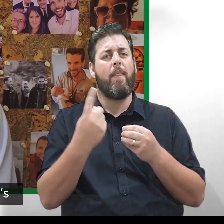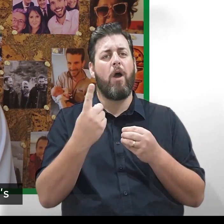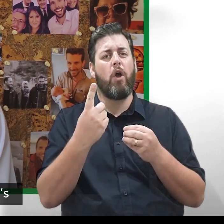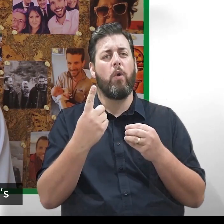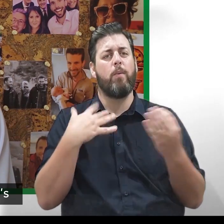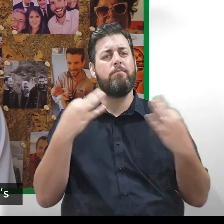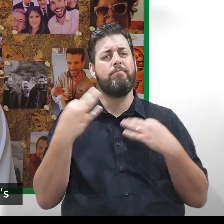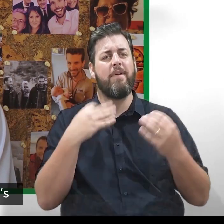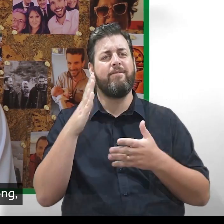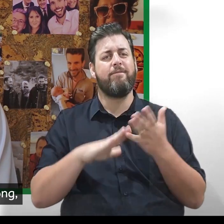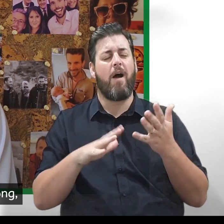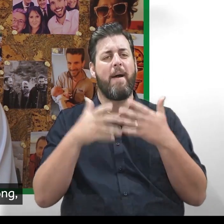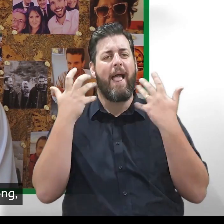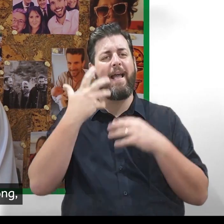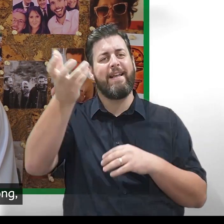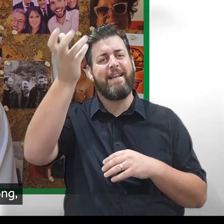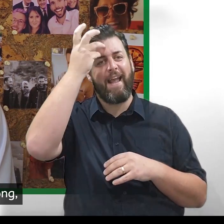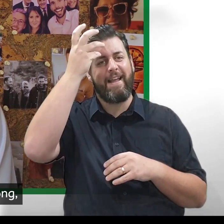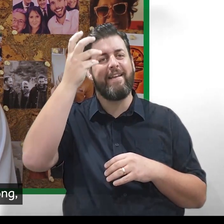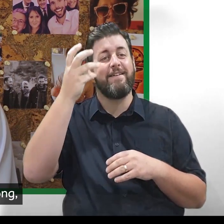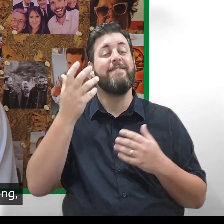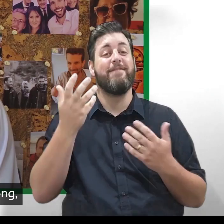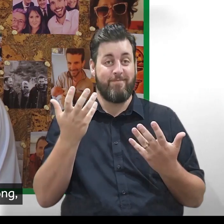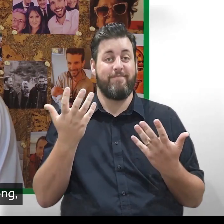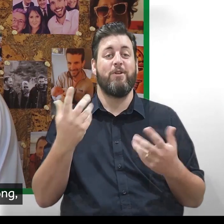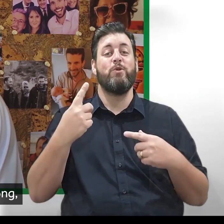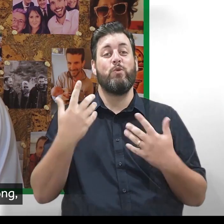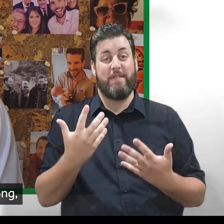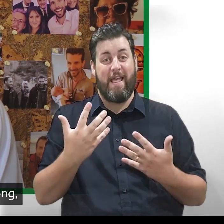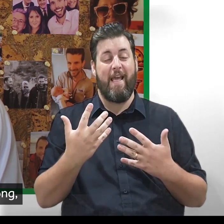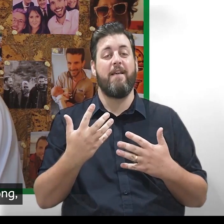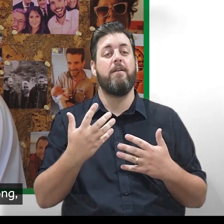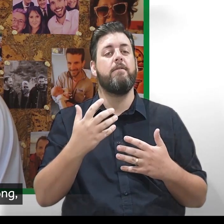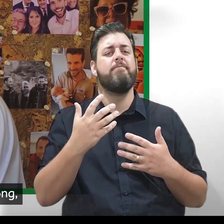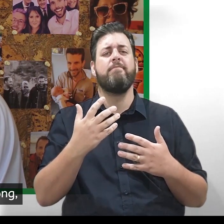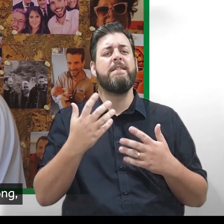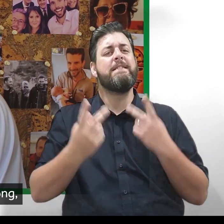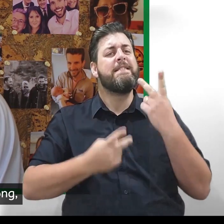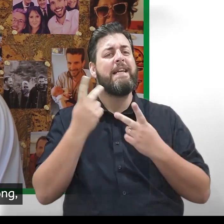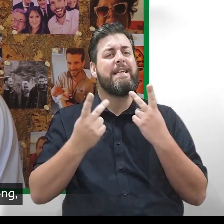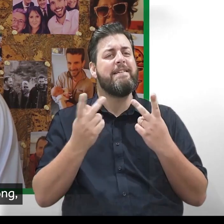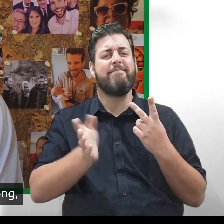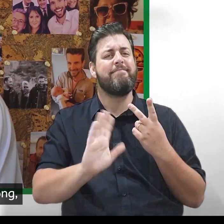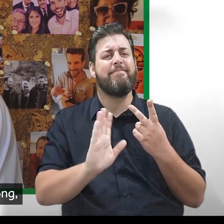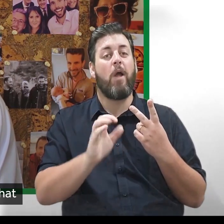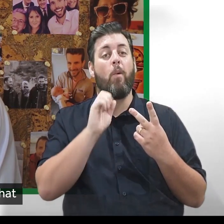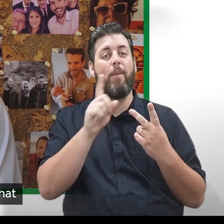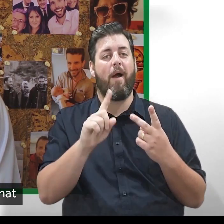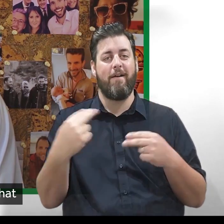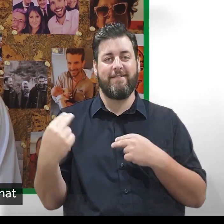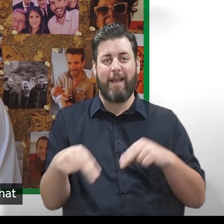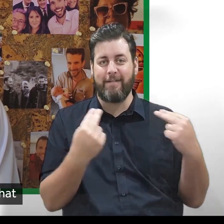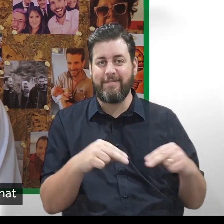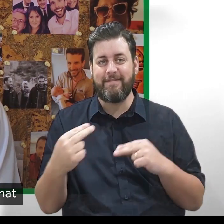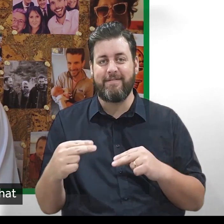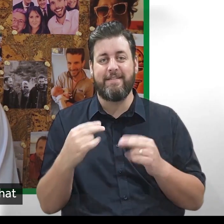with the West End cast, The Lion King. Well, this week we are gonna, instead of singing along, we're gonna